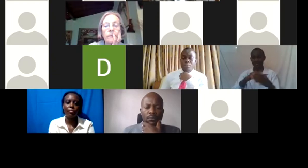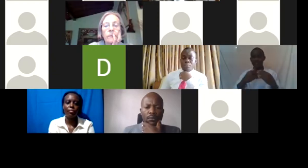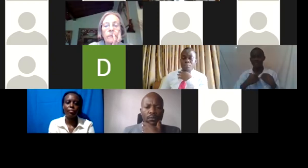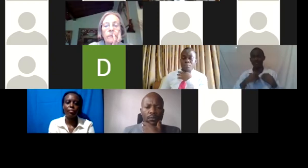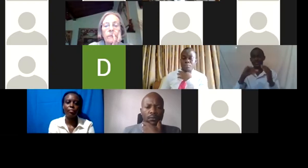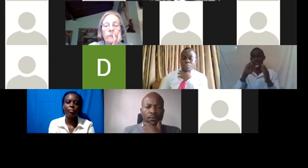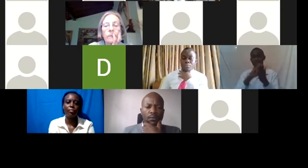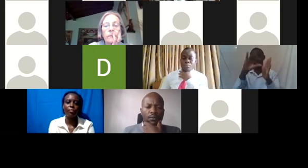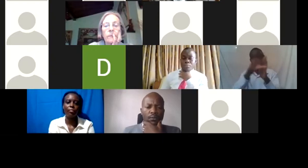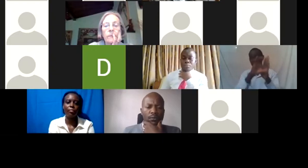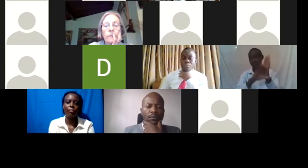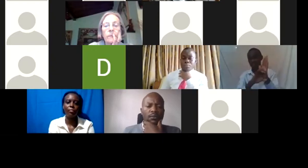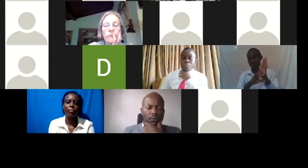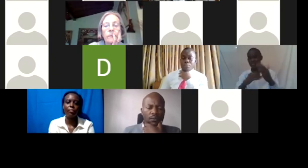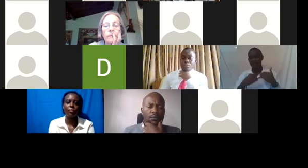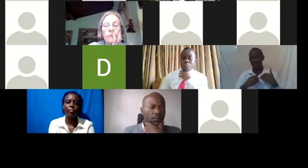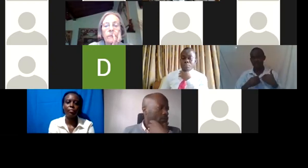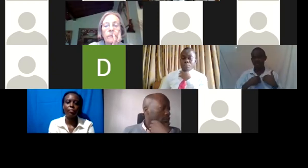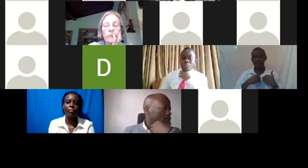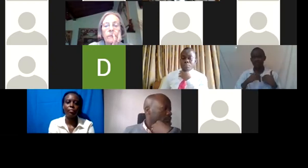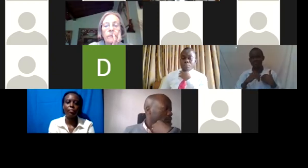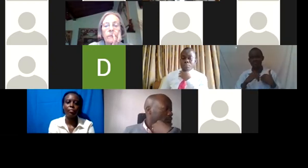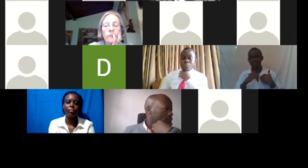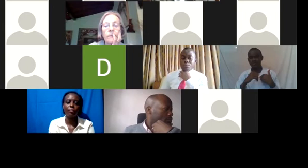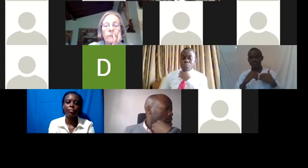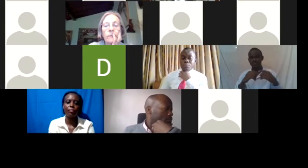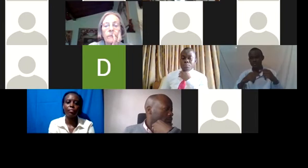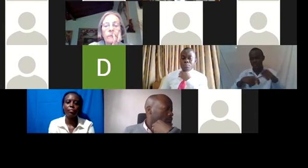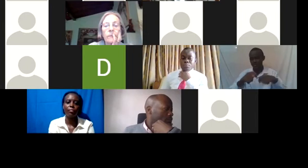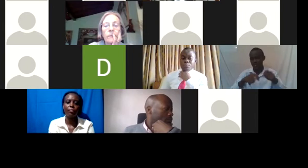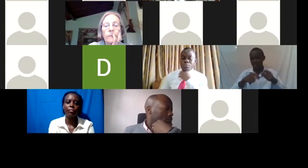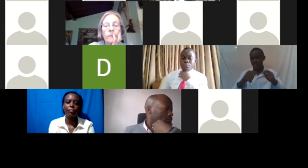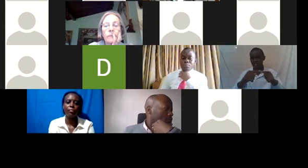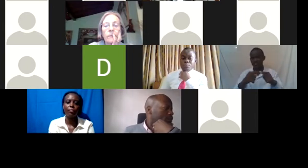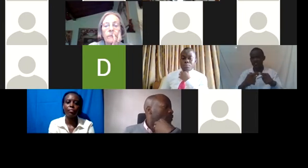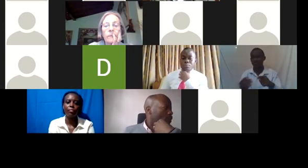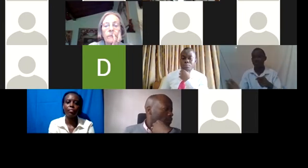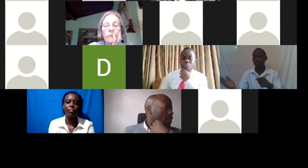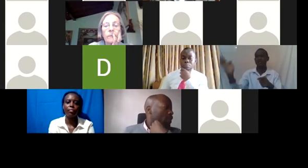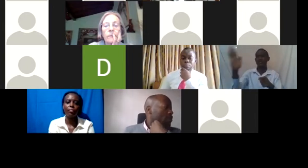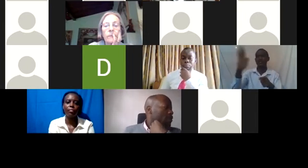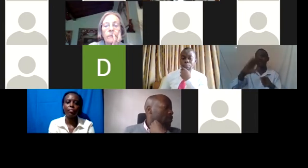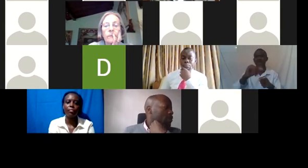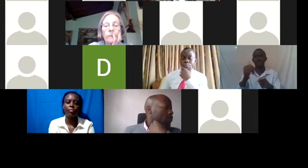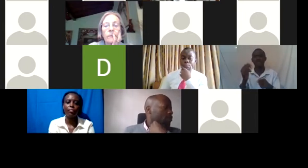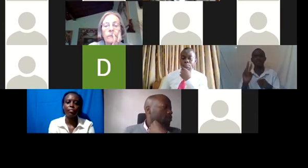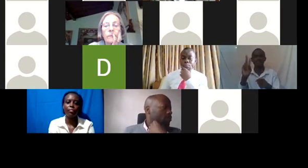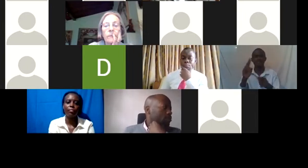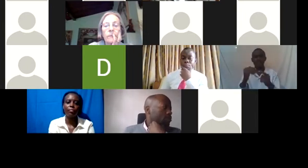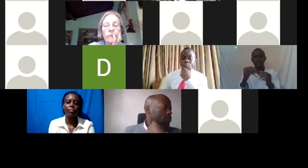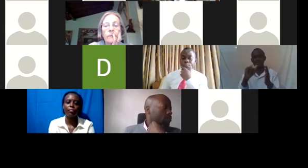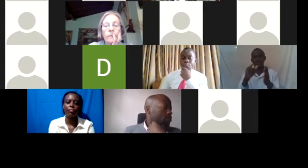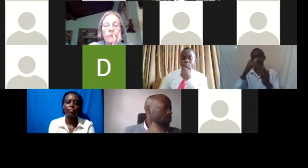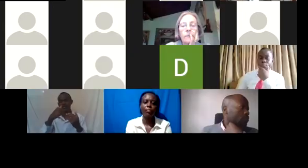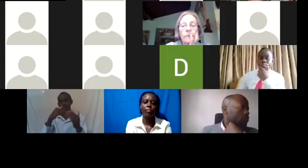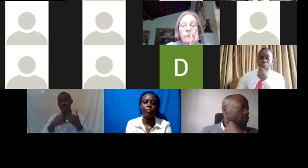been playing a rearguard to try and take back some of the values we put in the constitution.